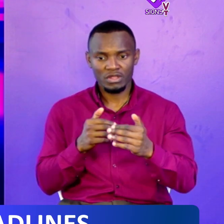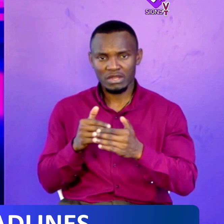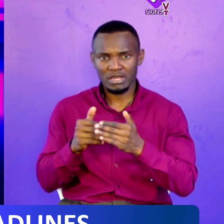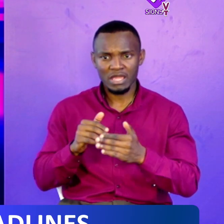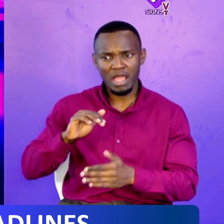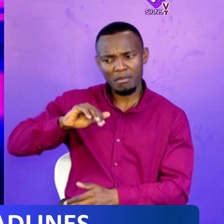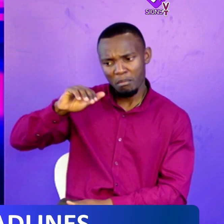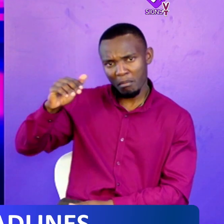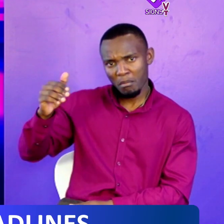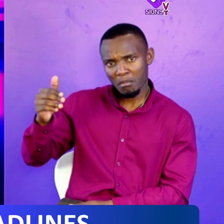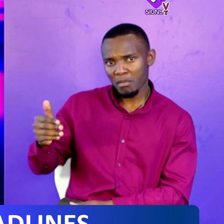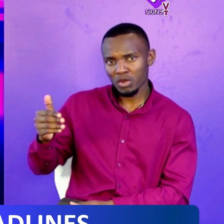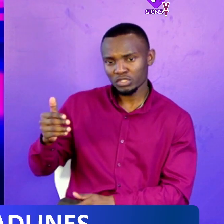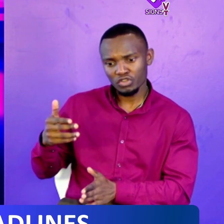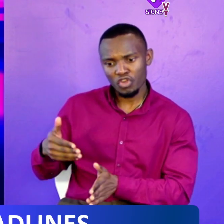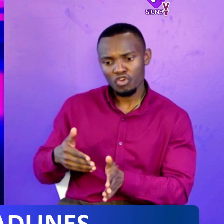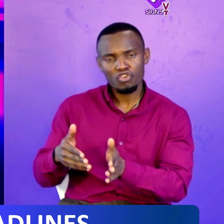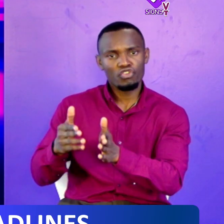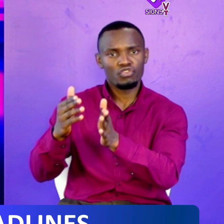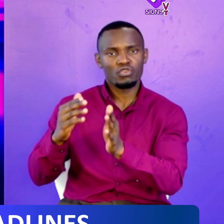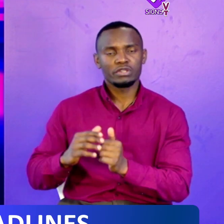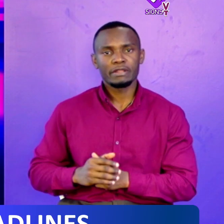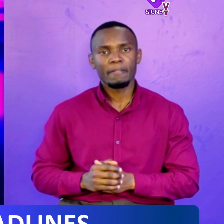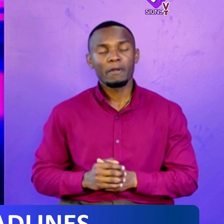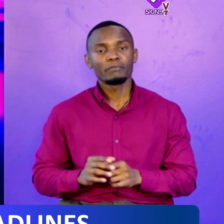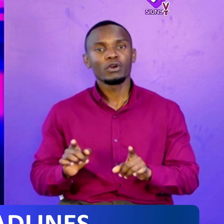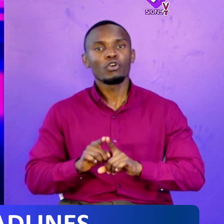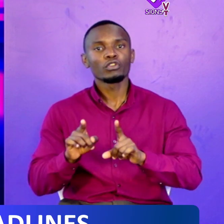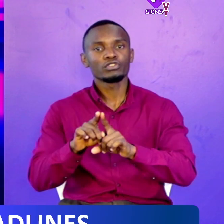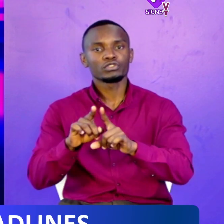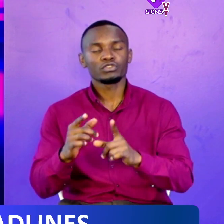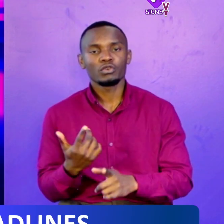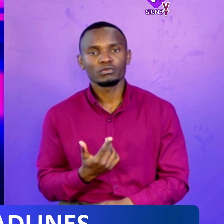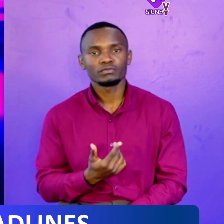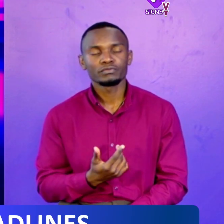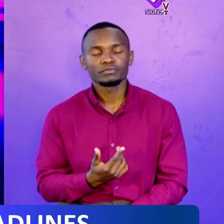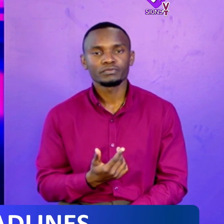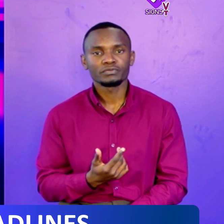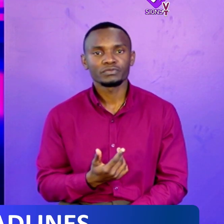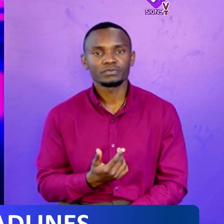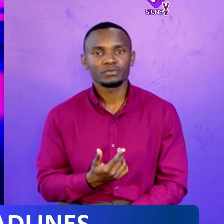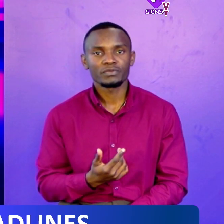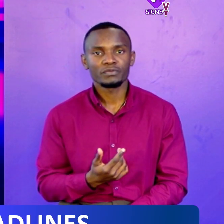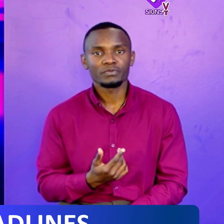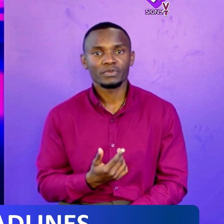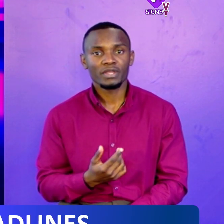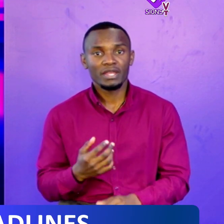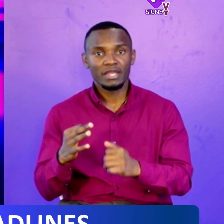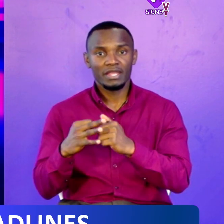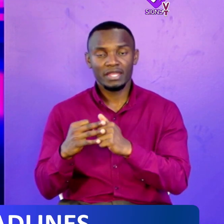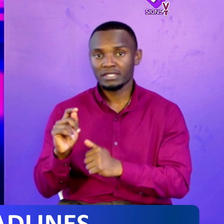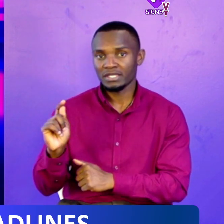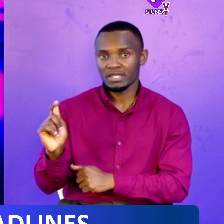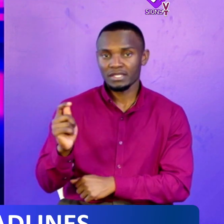top road above Port-au-Prince. Now, in addition to the deaths, 8 Kenyans led